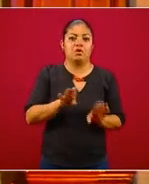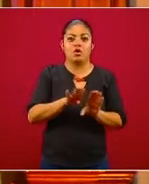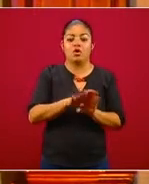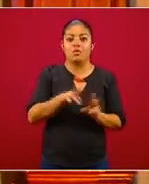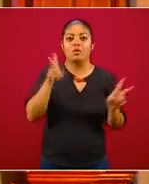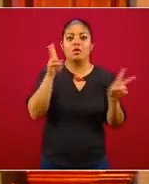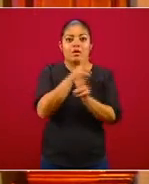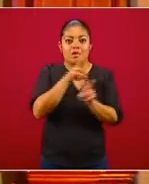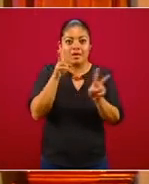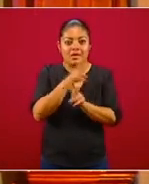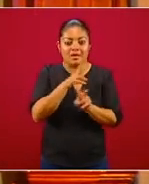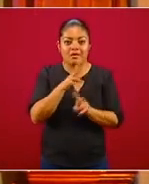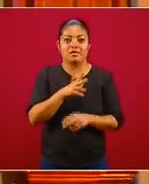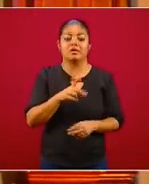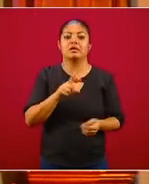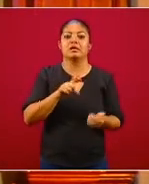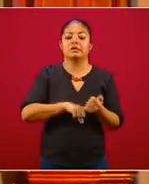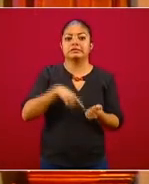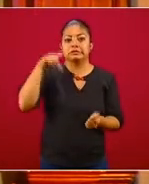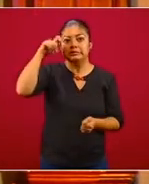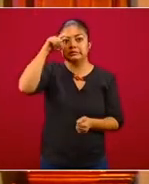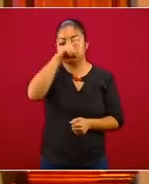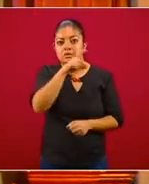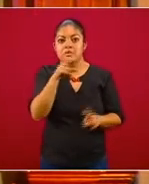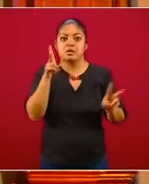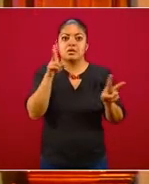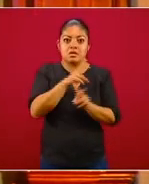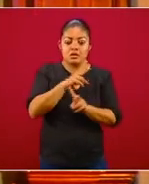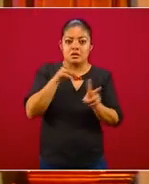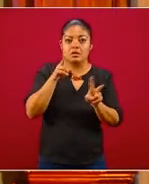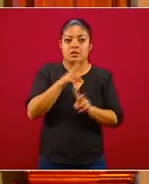many of them turn out to be positive?